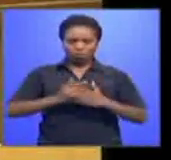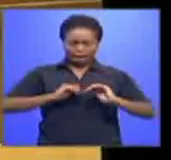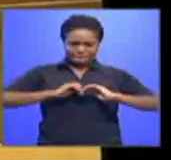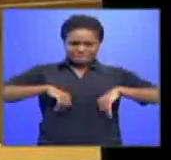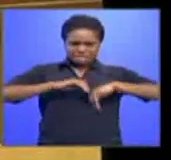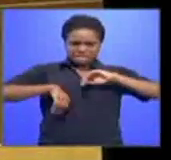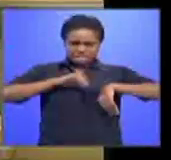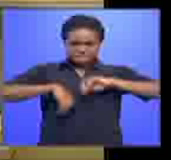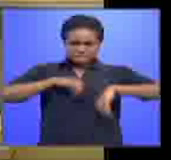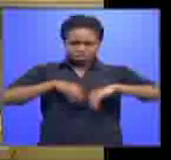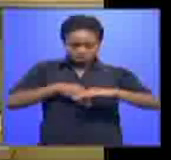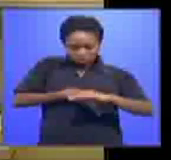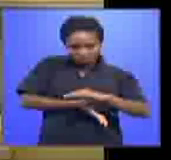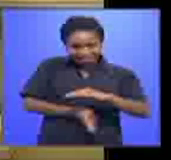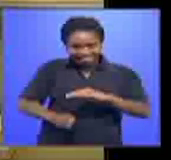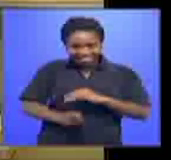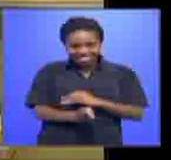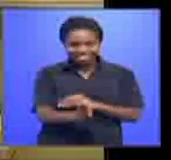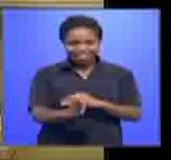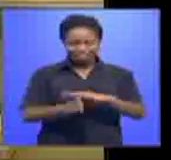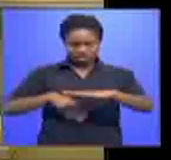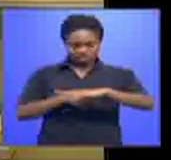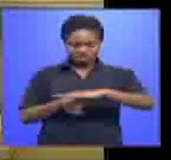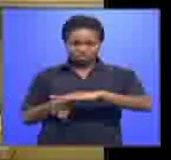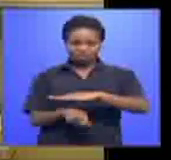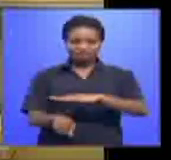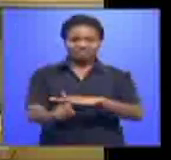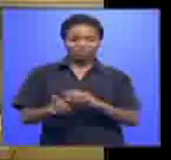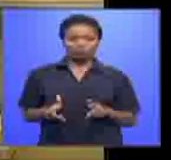Inland Terminal in Gauteng.